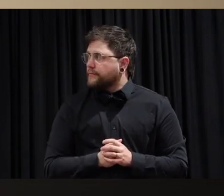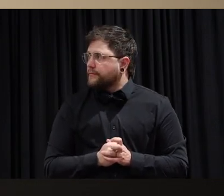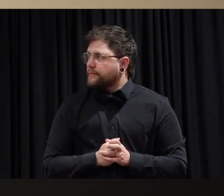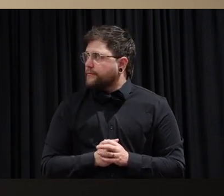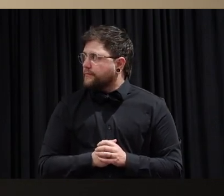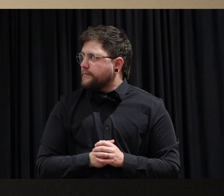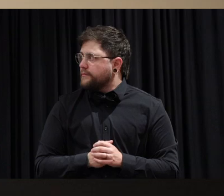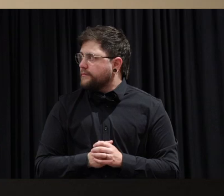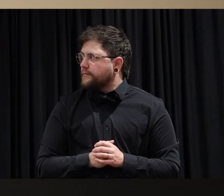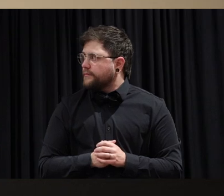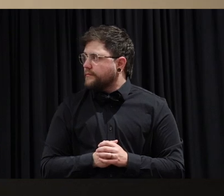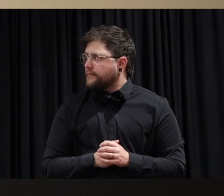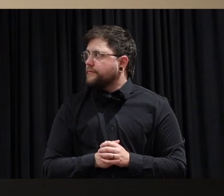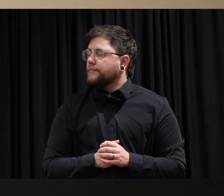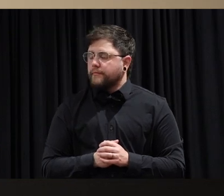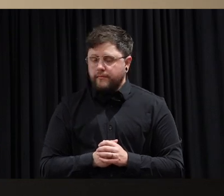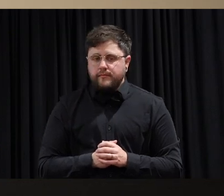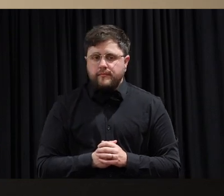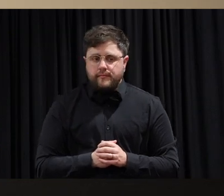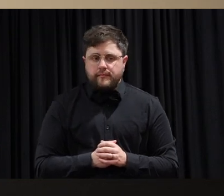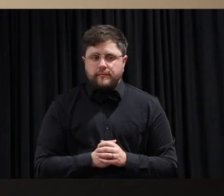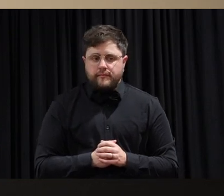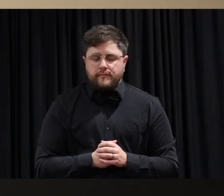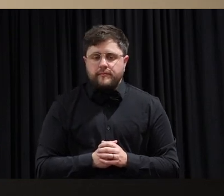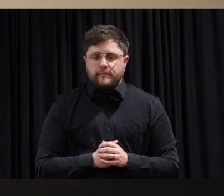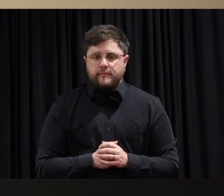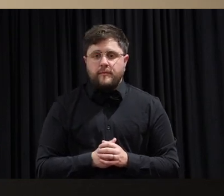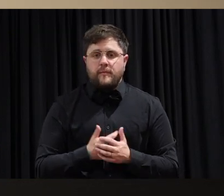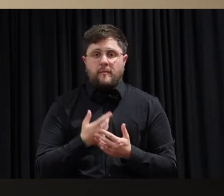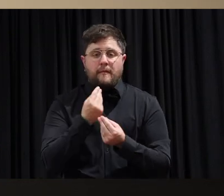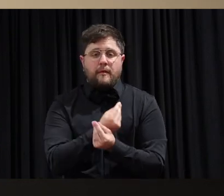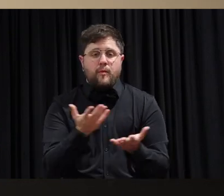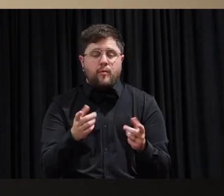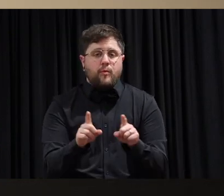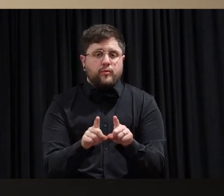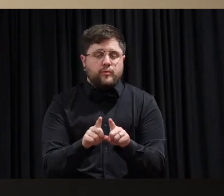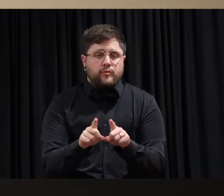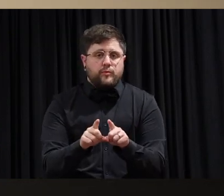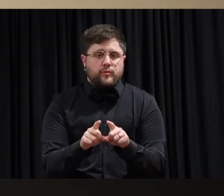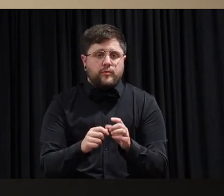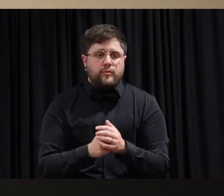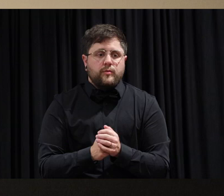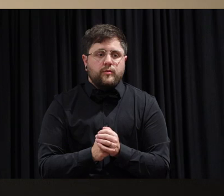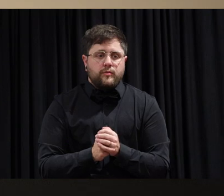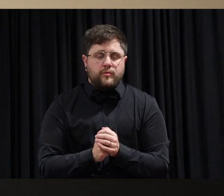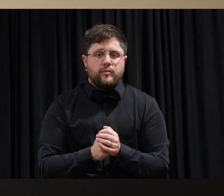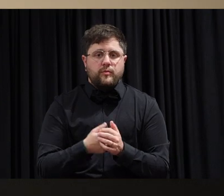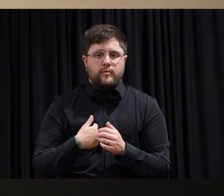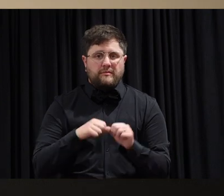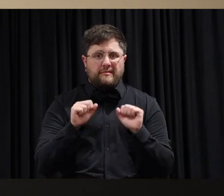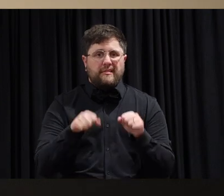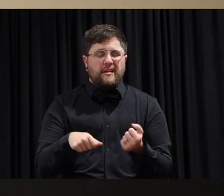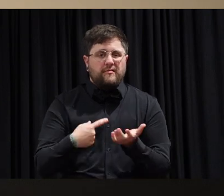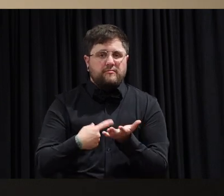In closing remark, we're going to let you know as well. We could discuss the